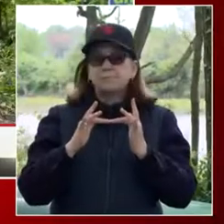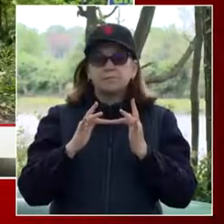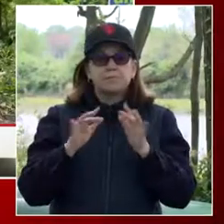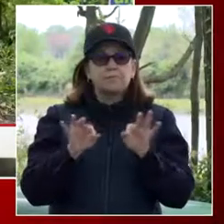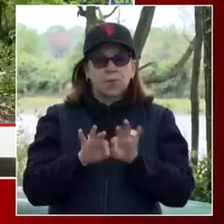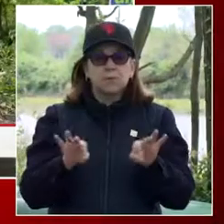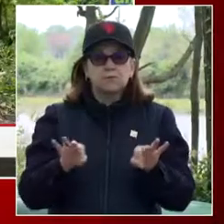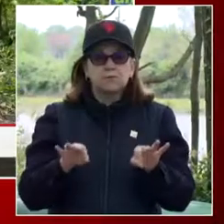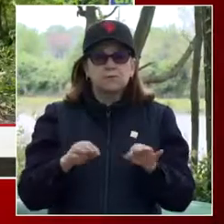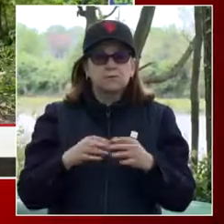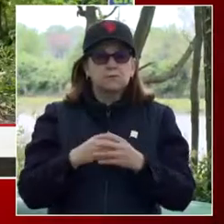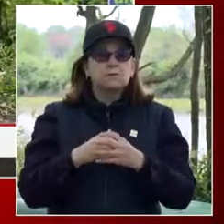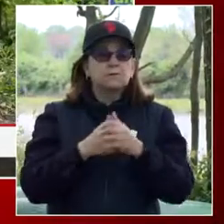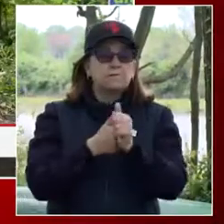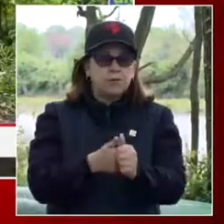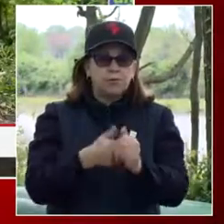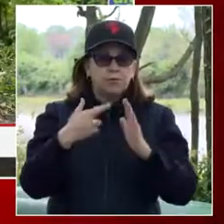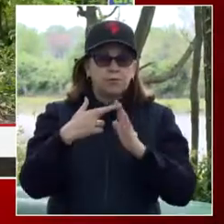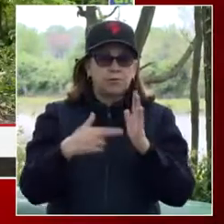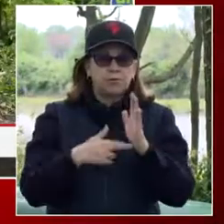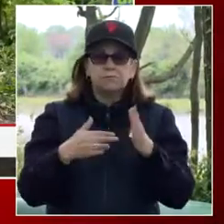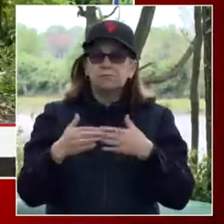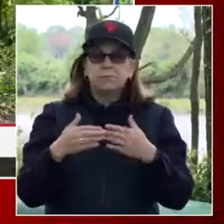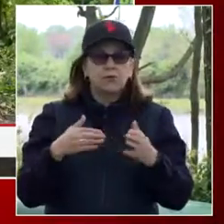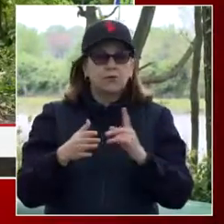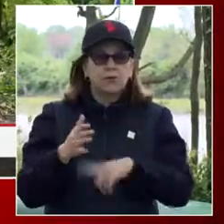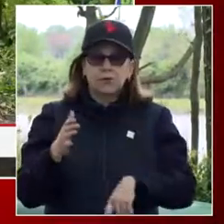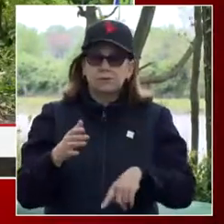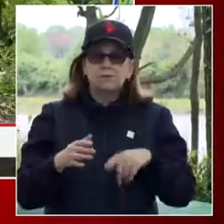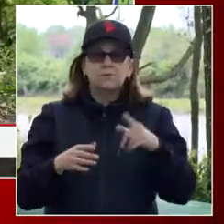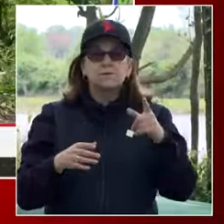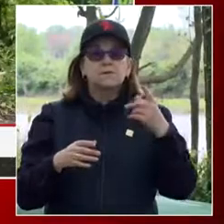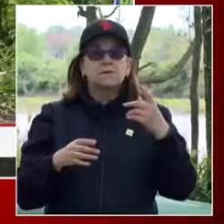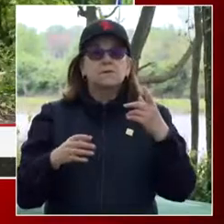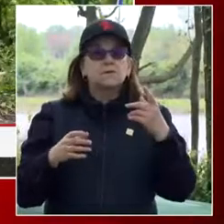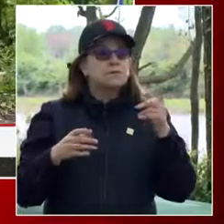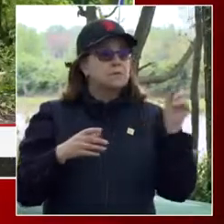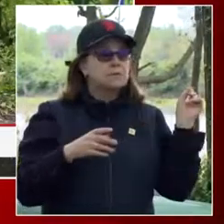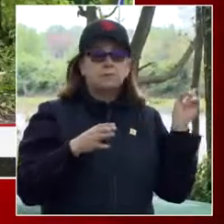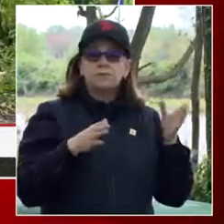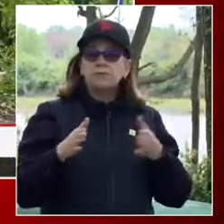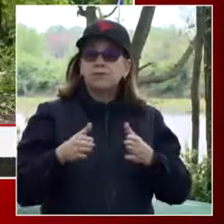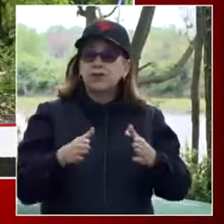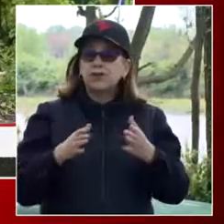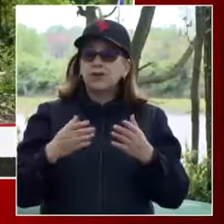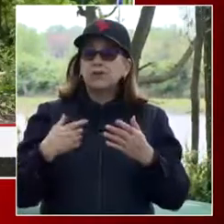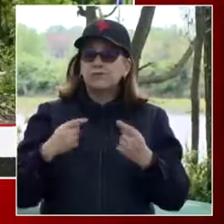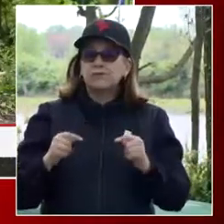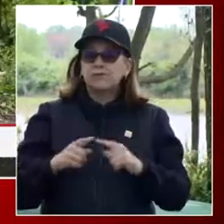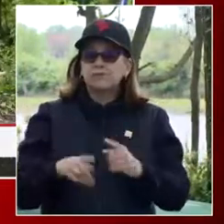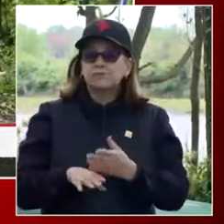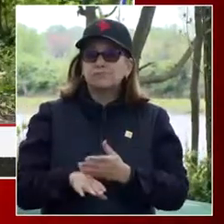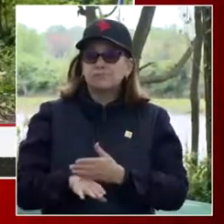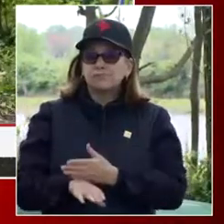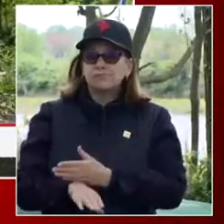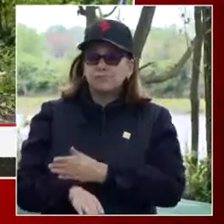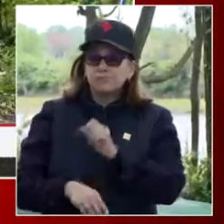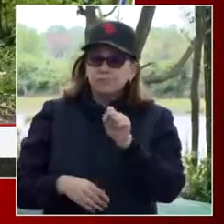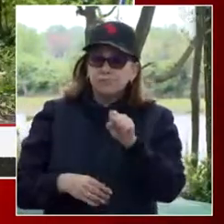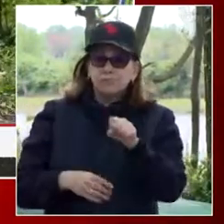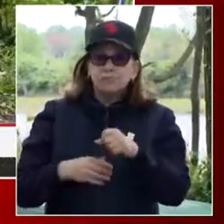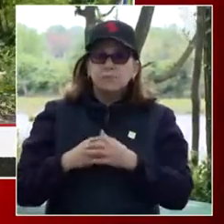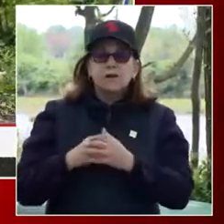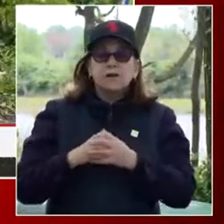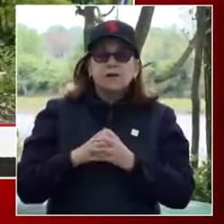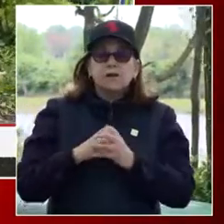no matter whatever outdoors river body you're in. But we do know that the instances of high